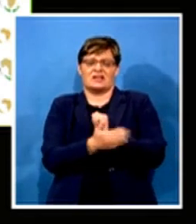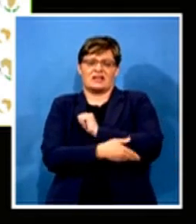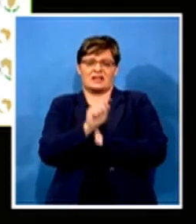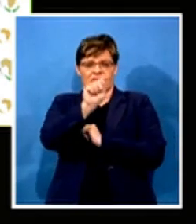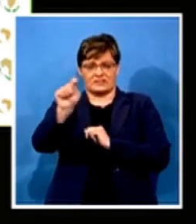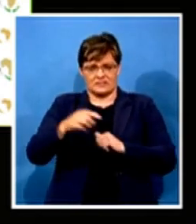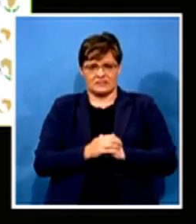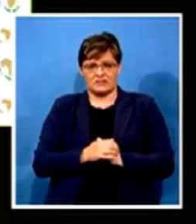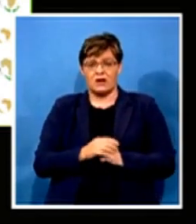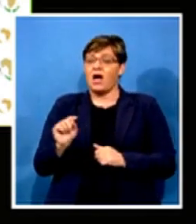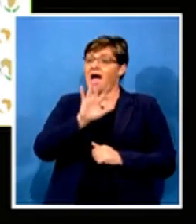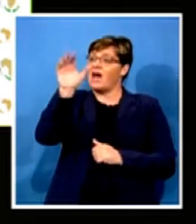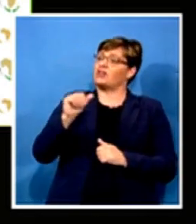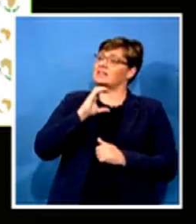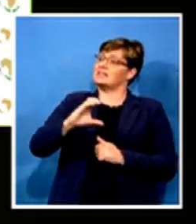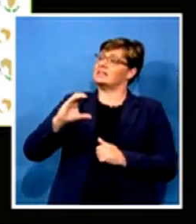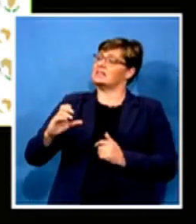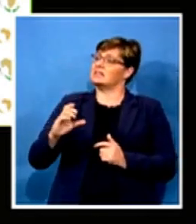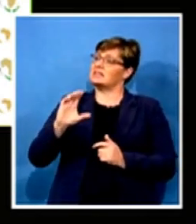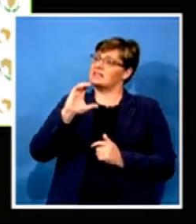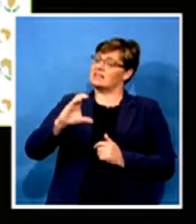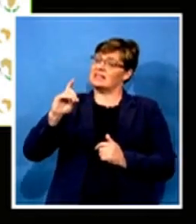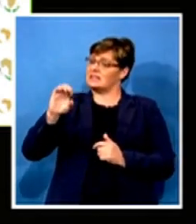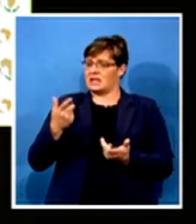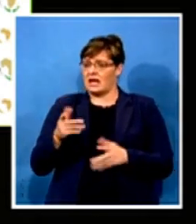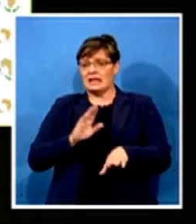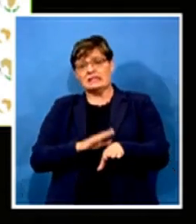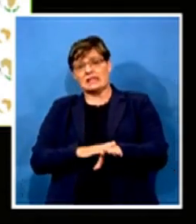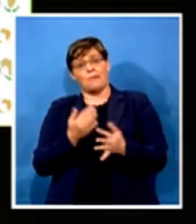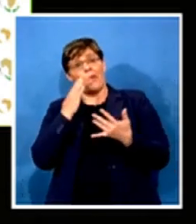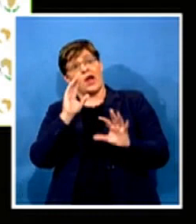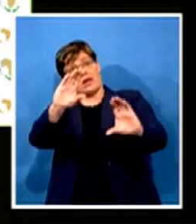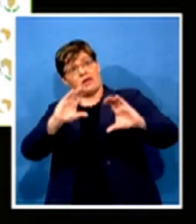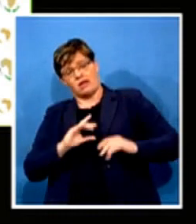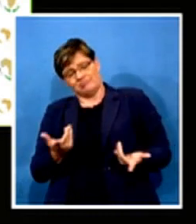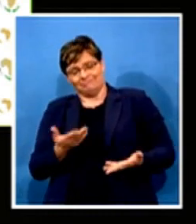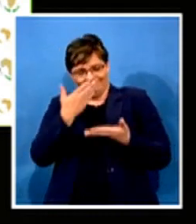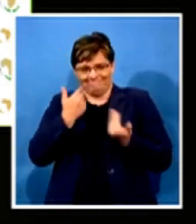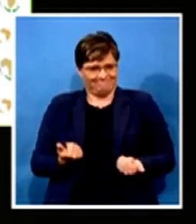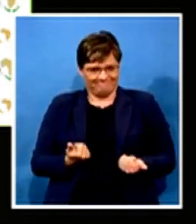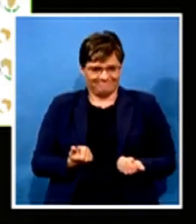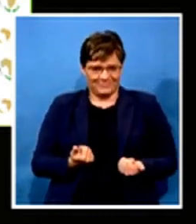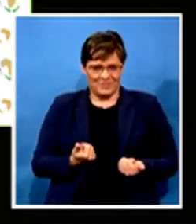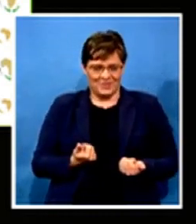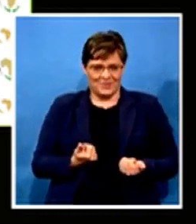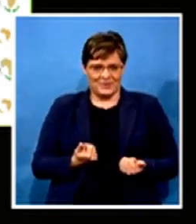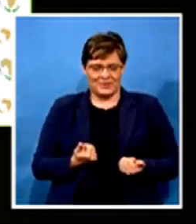to the specific timeline as to when that vaccine will be, the vaccines from COVAX facility will be delivered